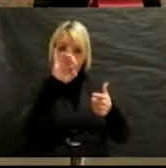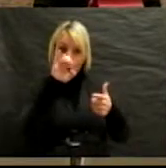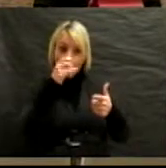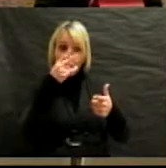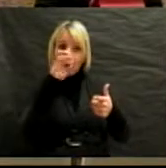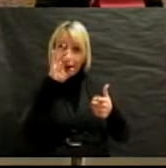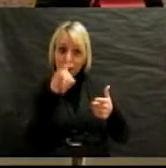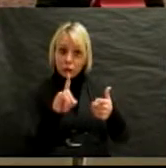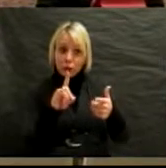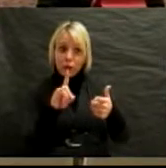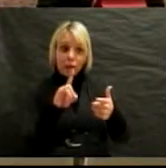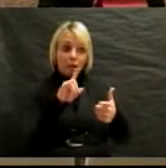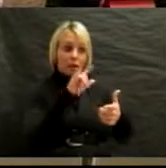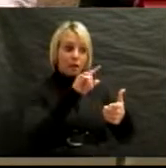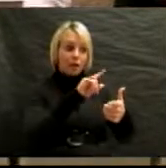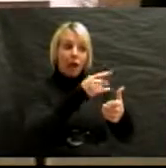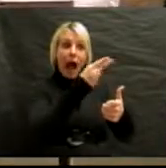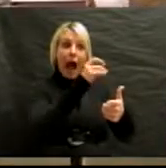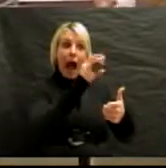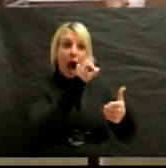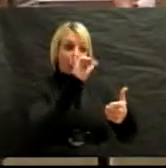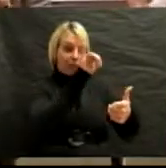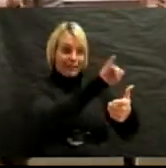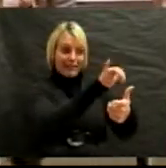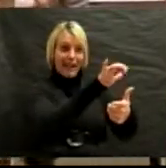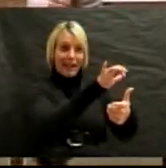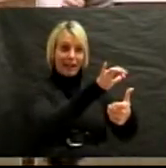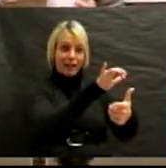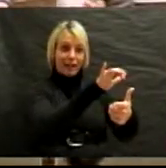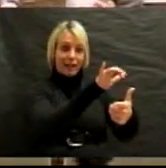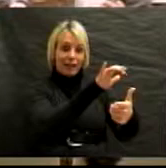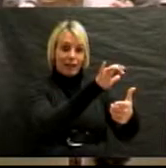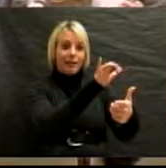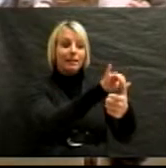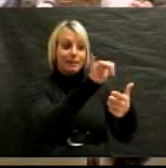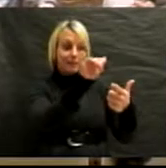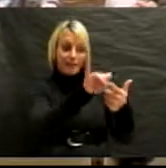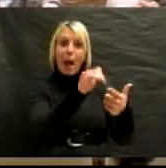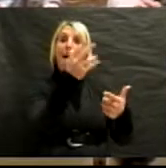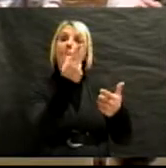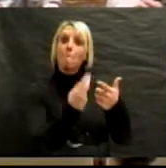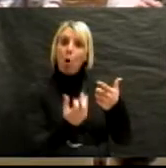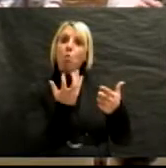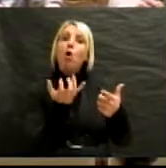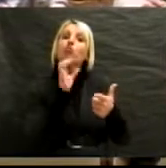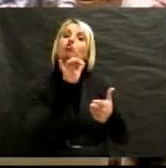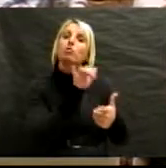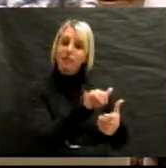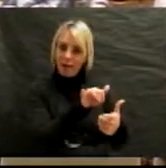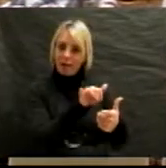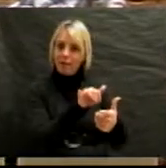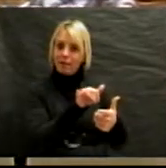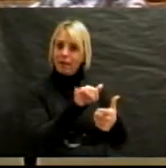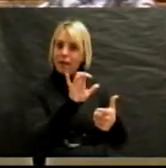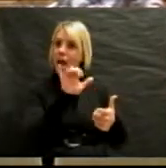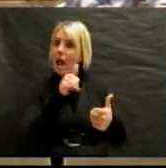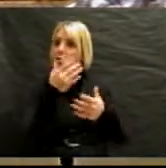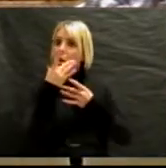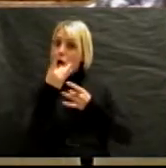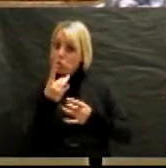Howard, do you have an interest in, Yes. is there anybody else with an interest that we should discuss the finance committee, or are we good with that as